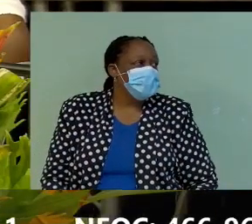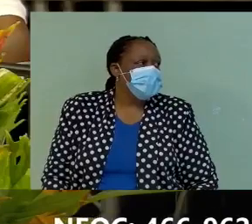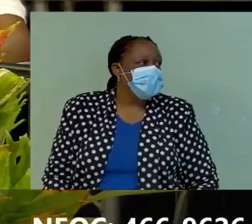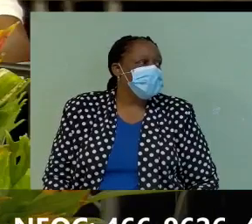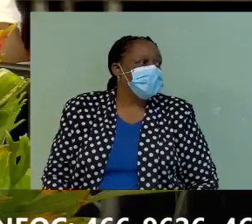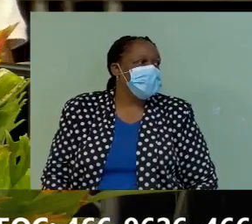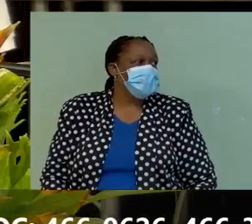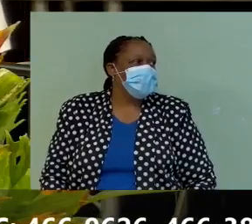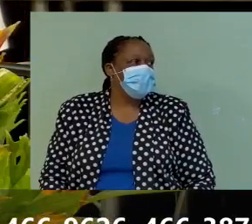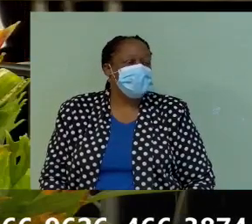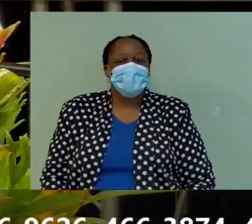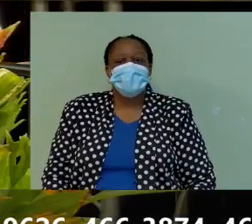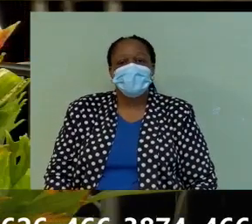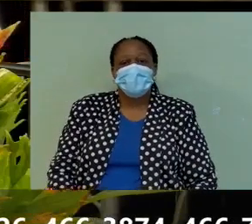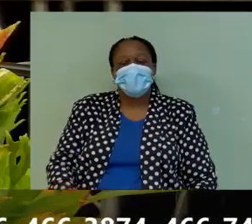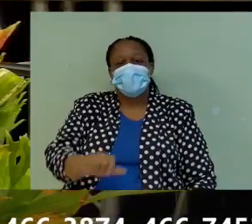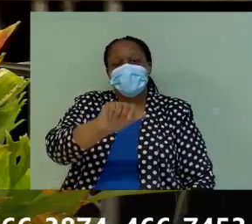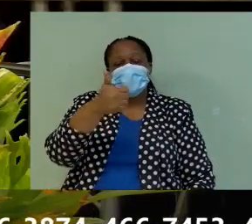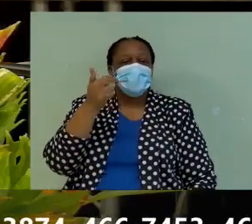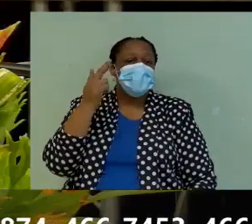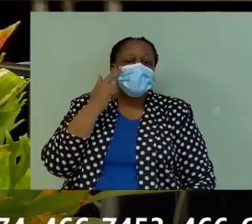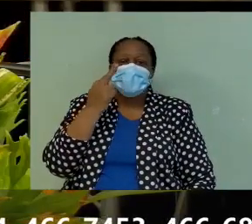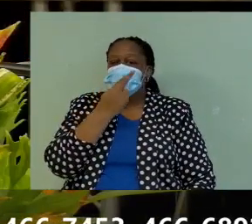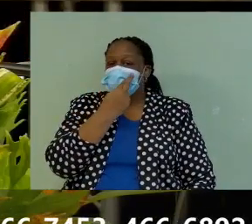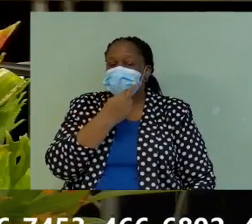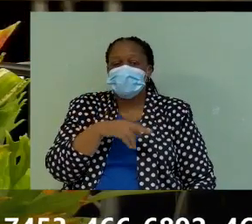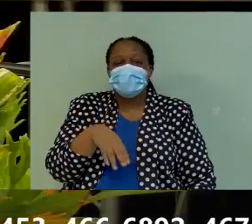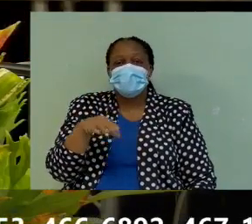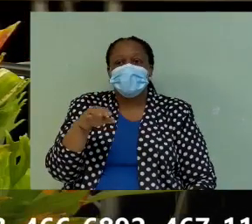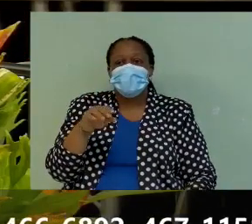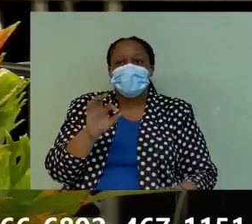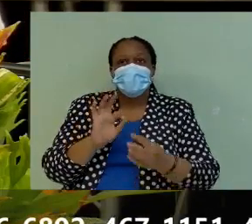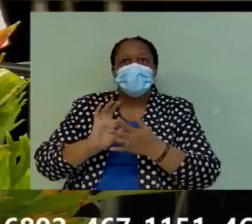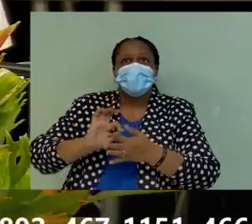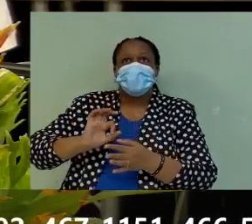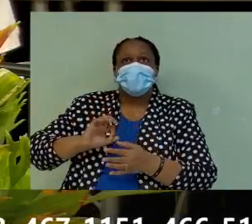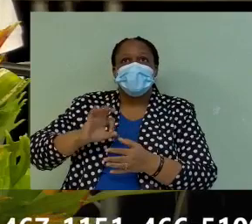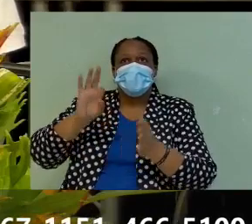NEOC by providing hot meals on both days. And I